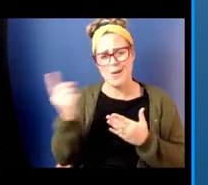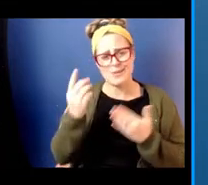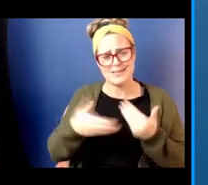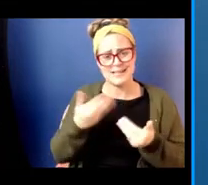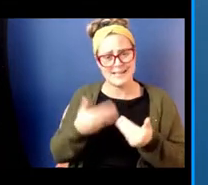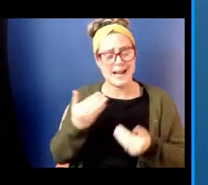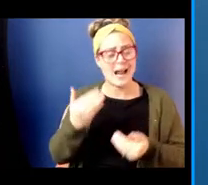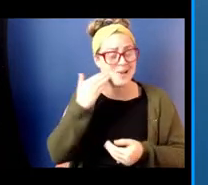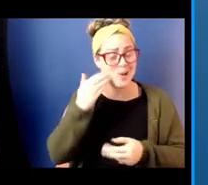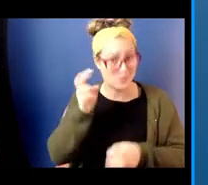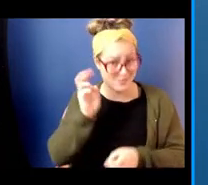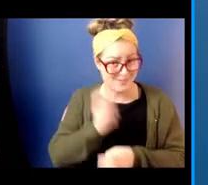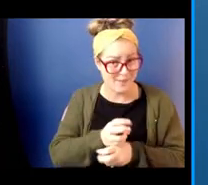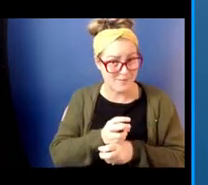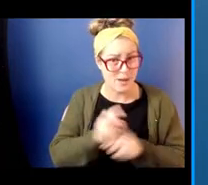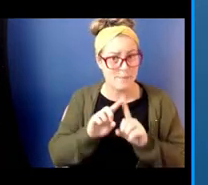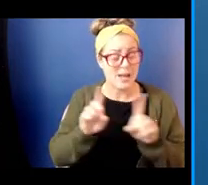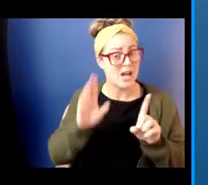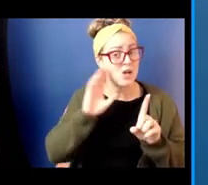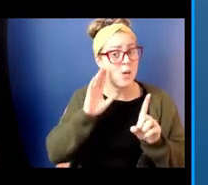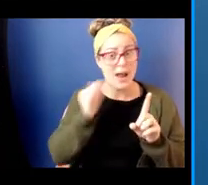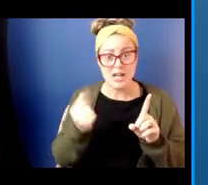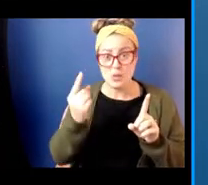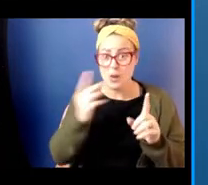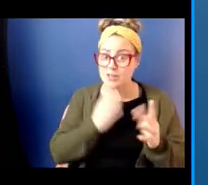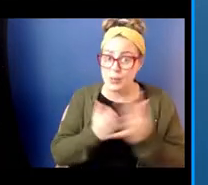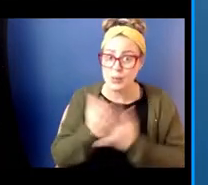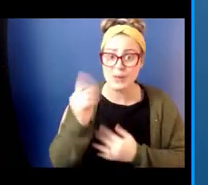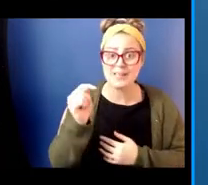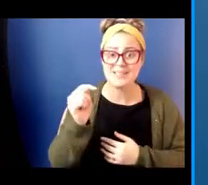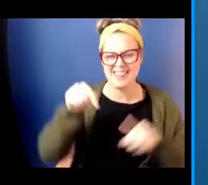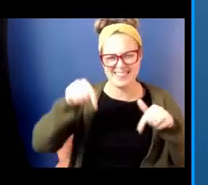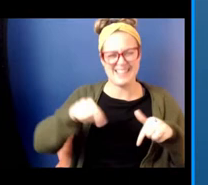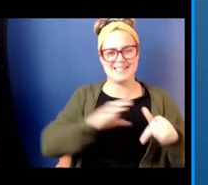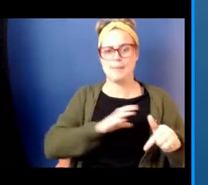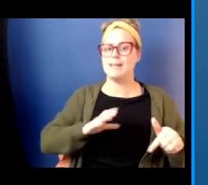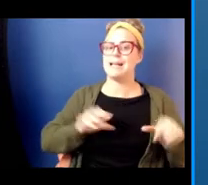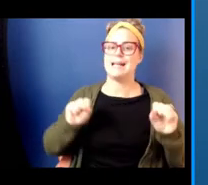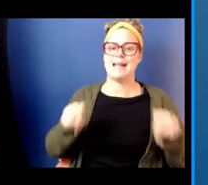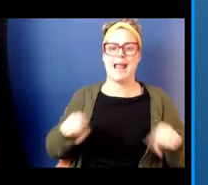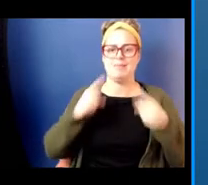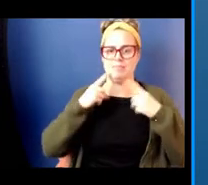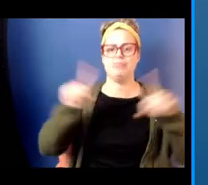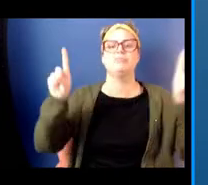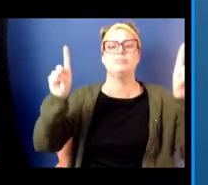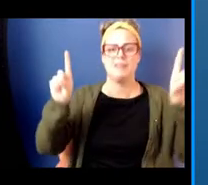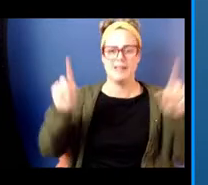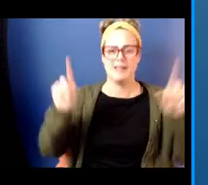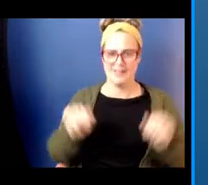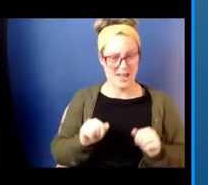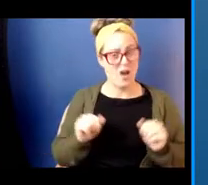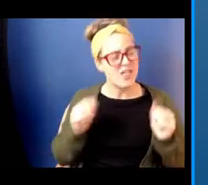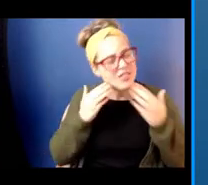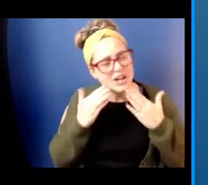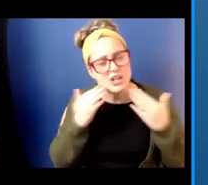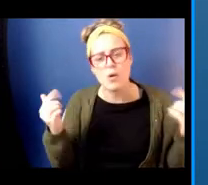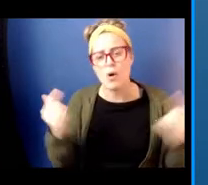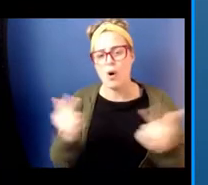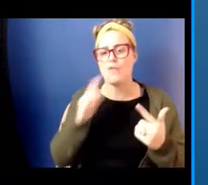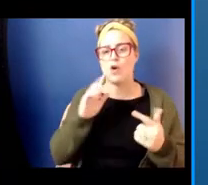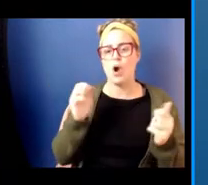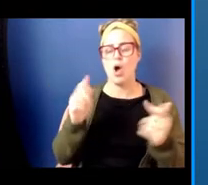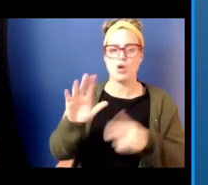get through it this committee can so thank you all again for all you do and for all of your hard work Madam